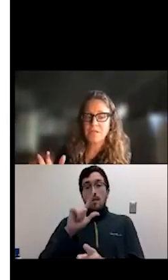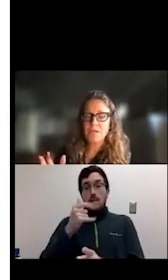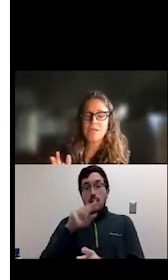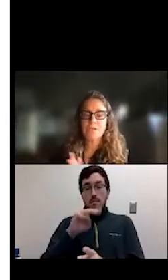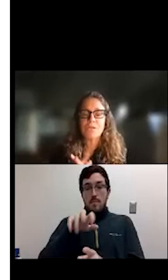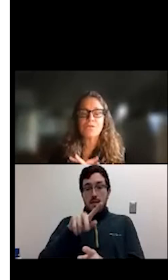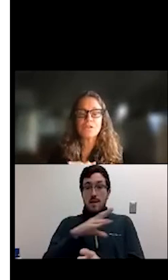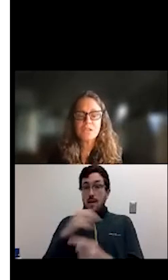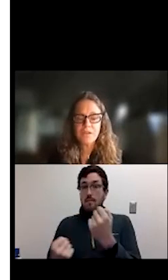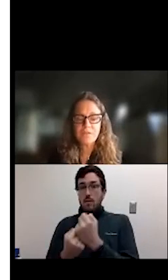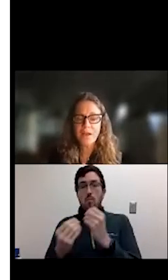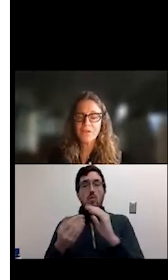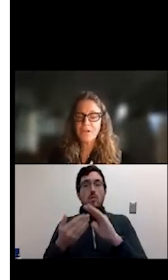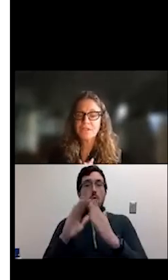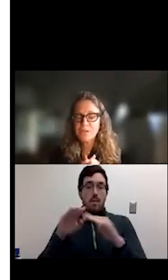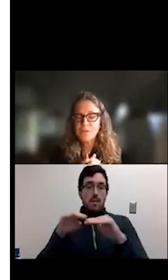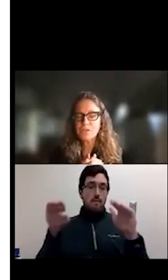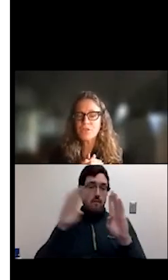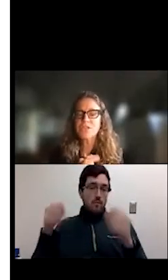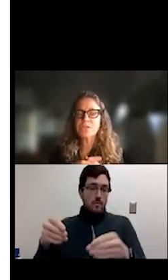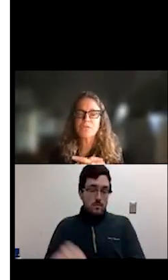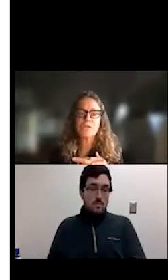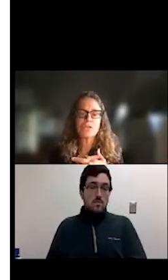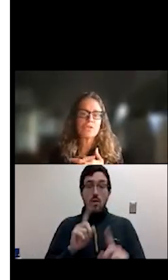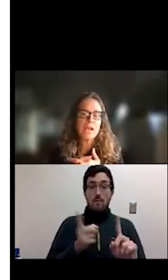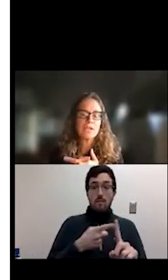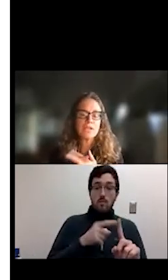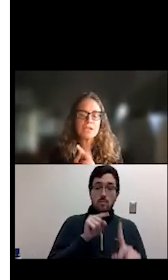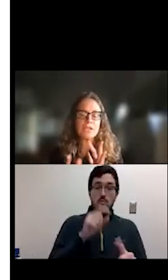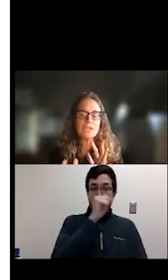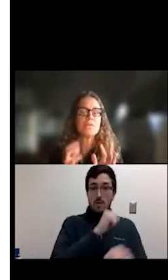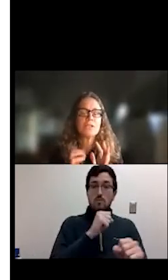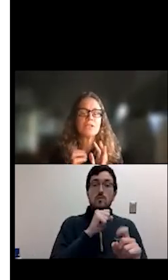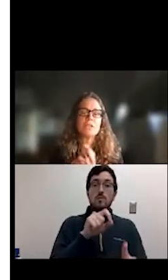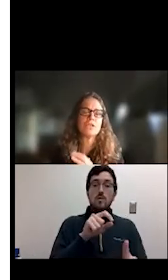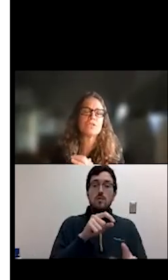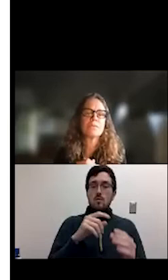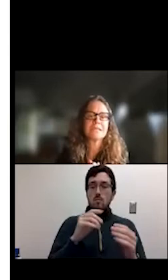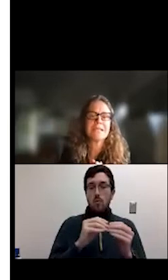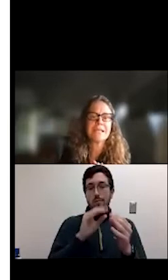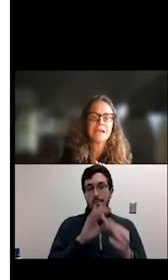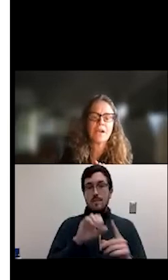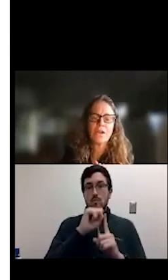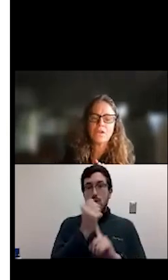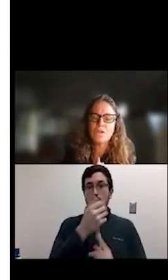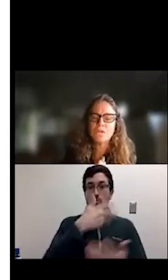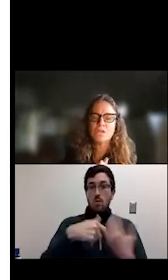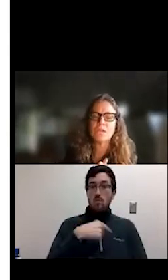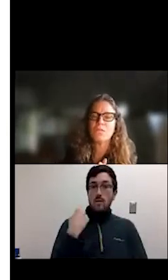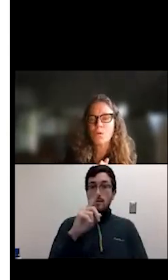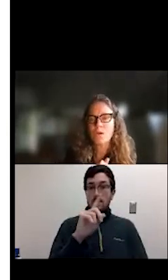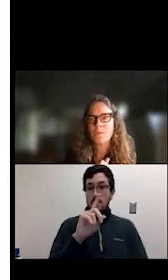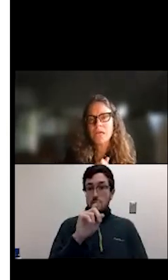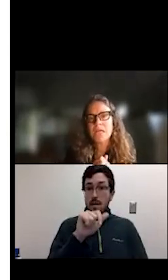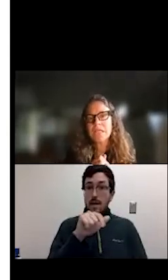focused. So the first of the healthcare delivery focused strategies refers to situations in which social risk data are